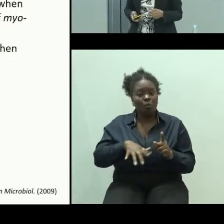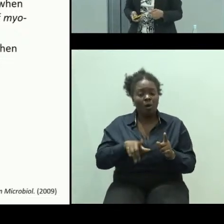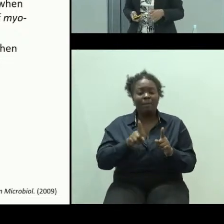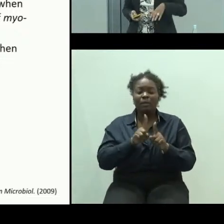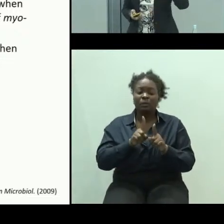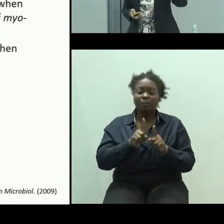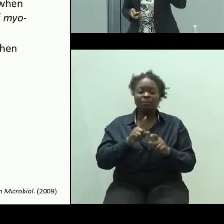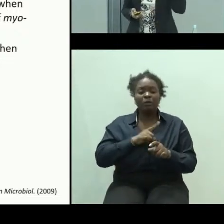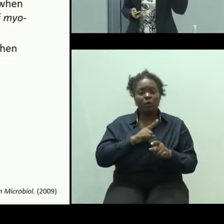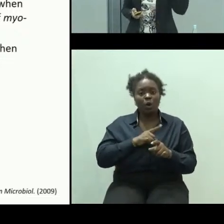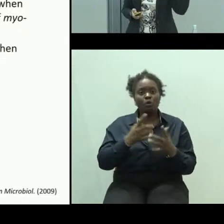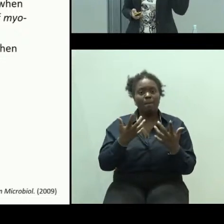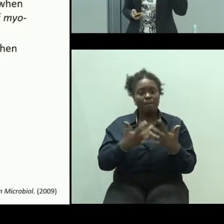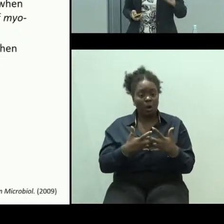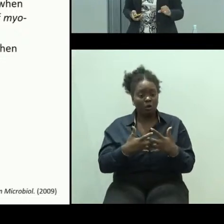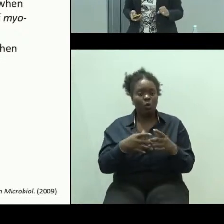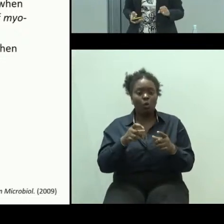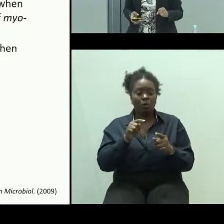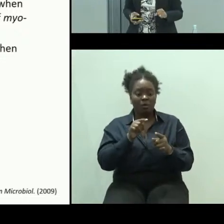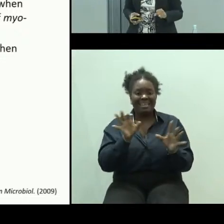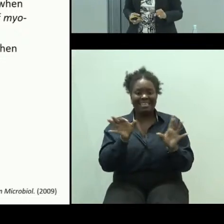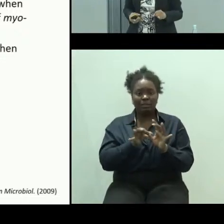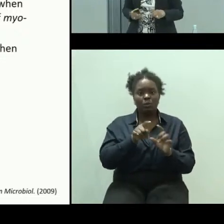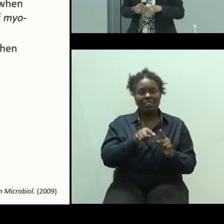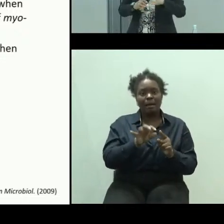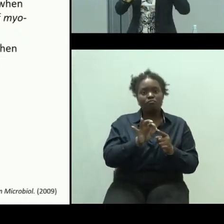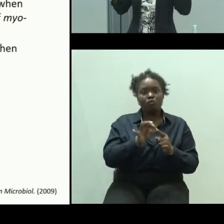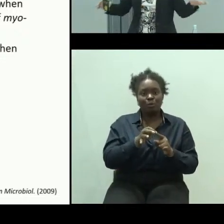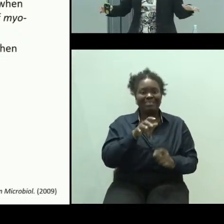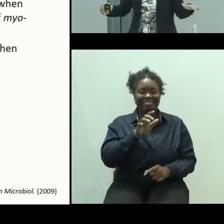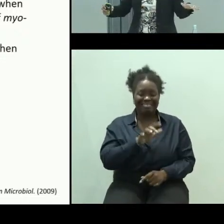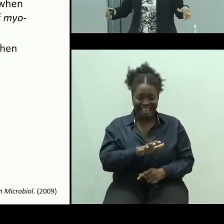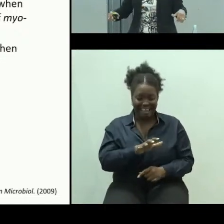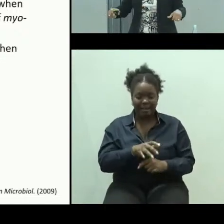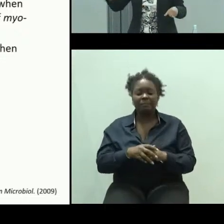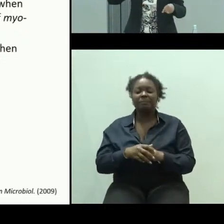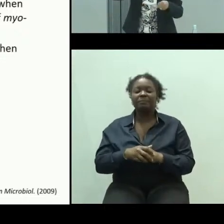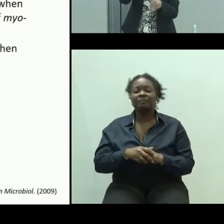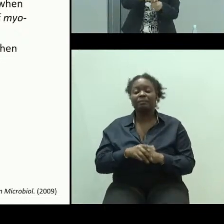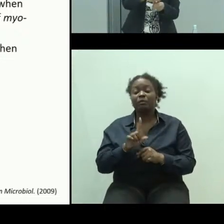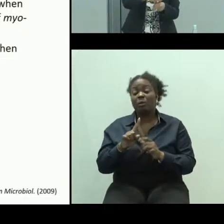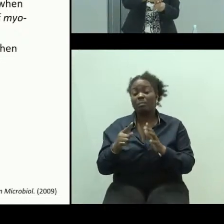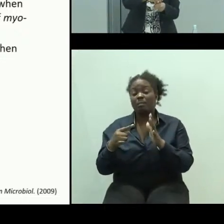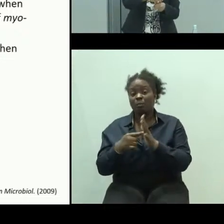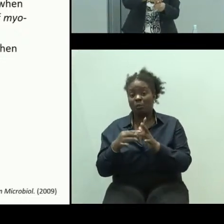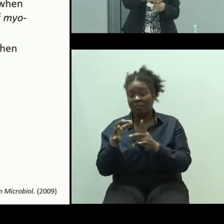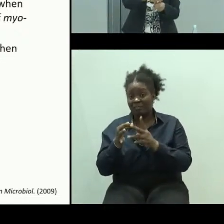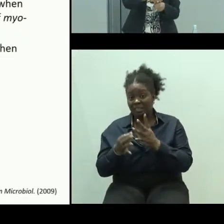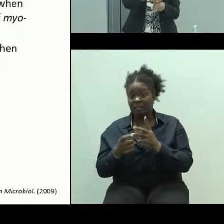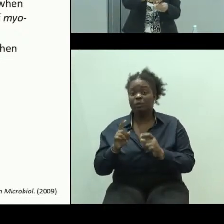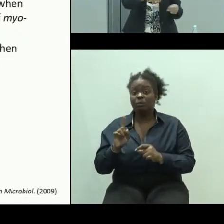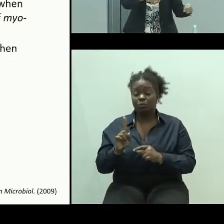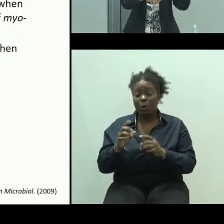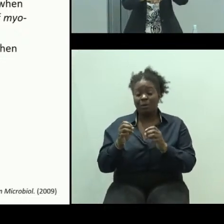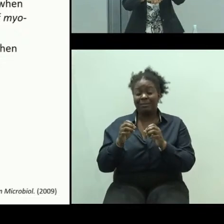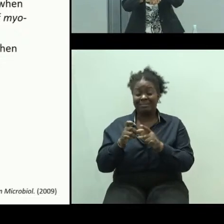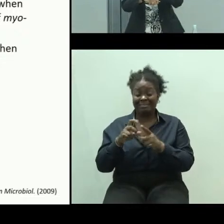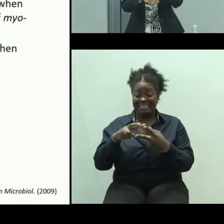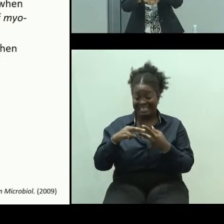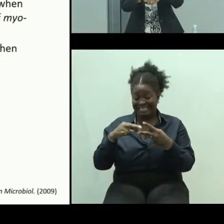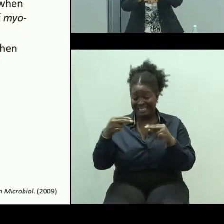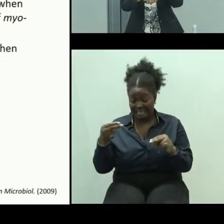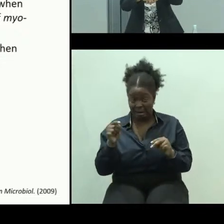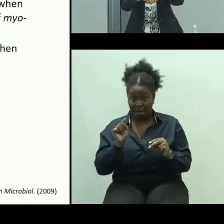there. So if you remember when I described quorum sensing to you, I said the key features were a protein that binds to the DNA, and then